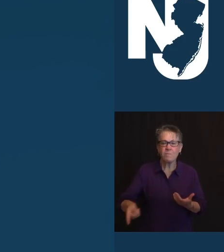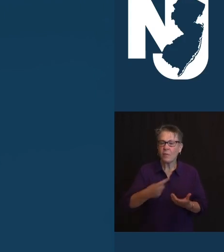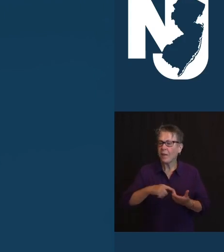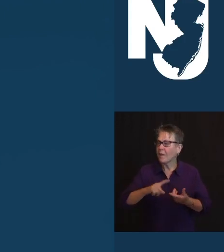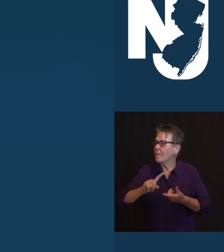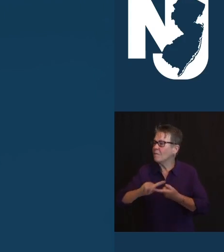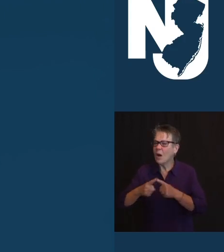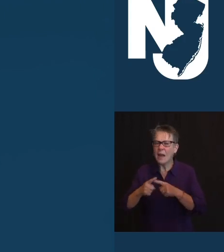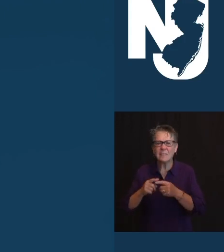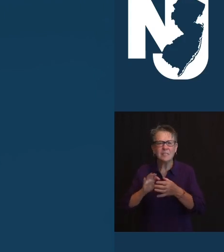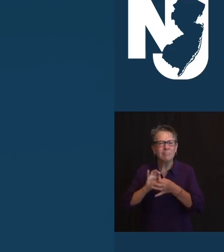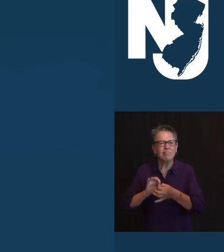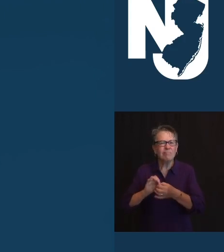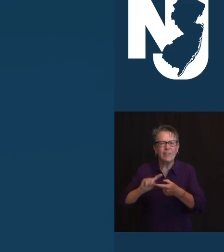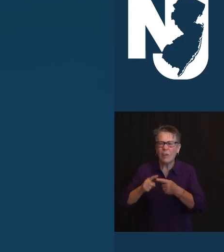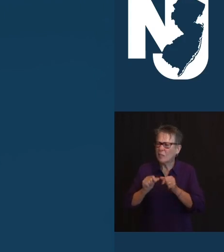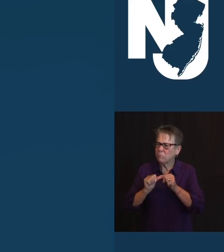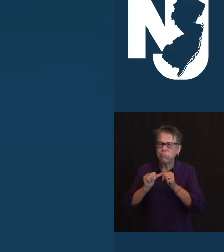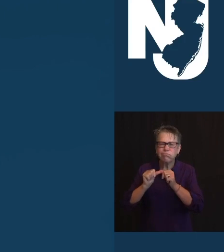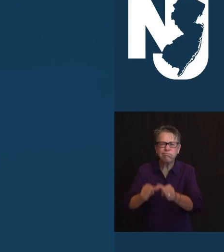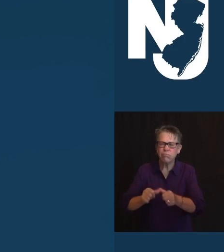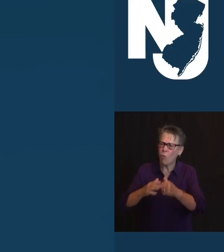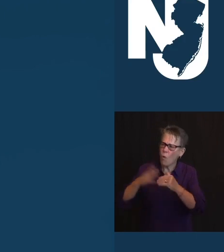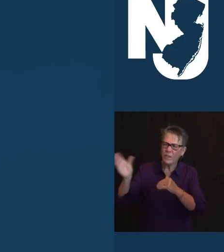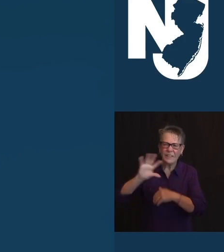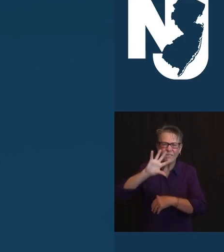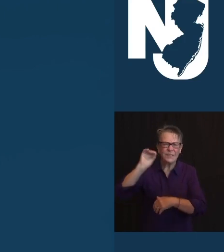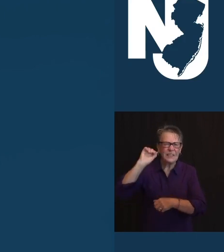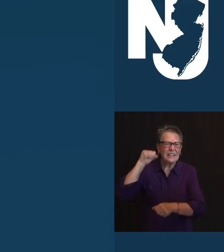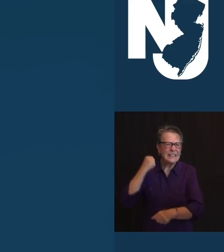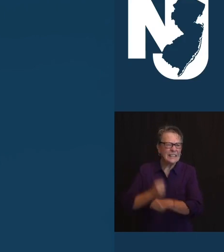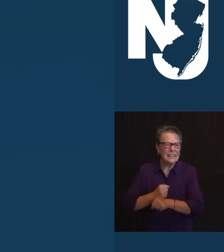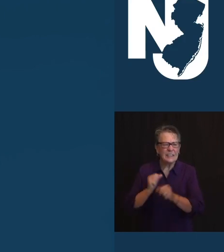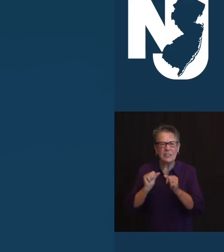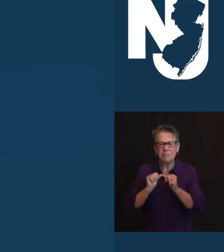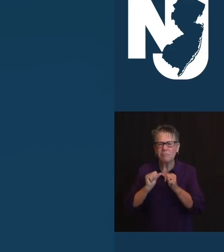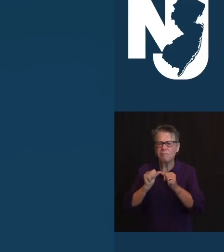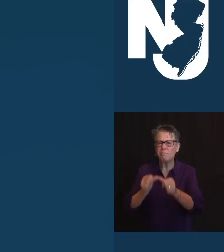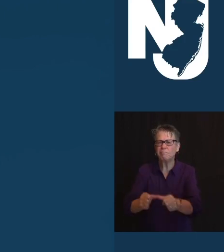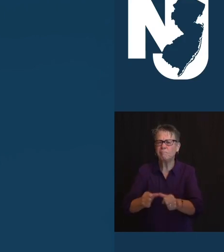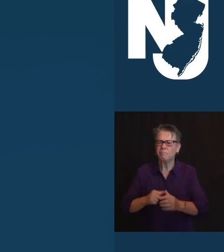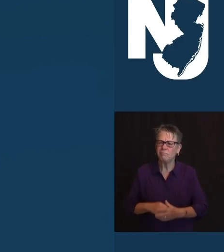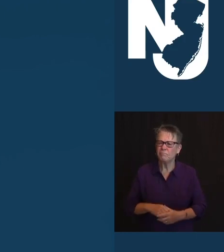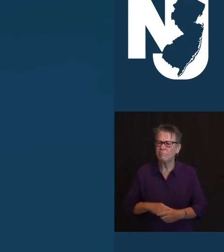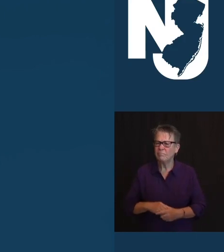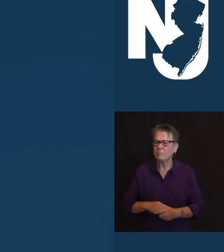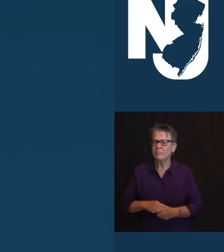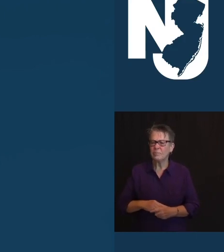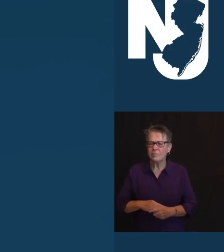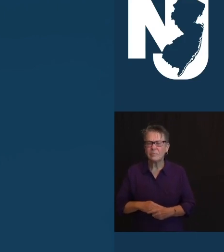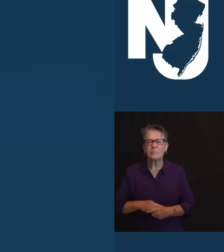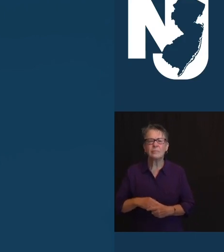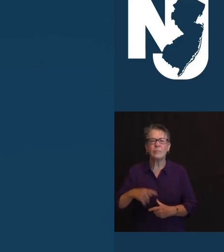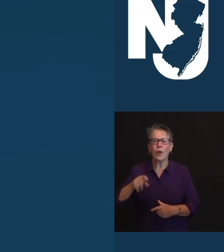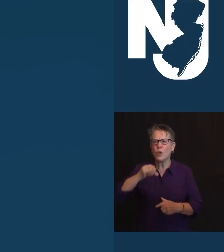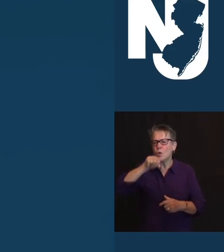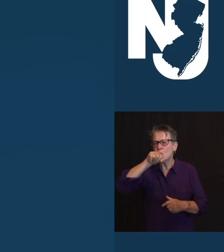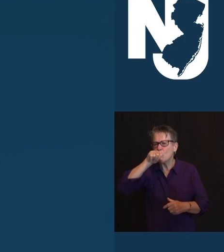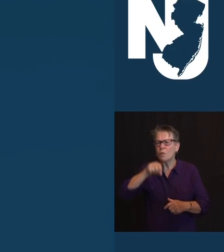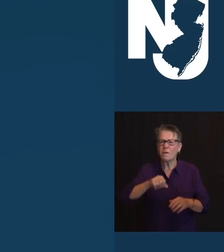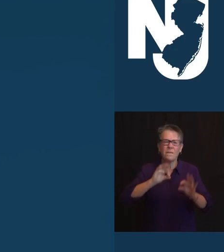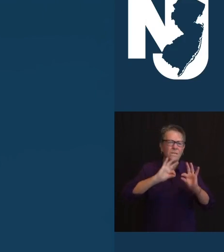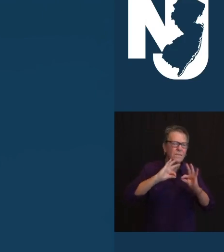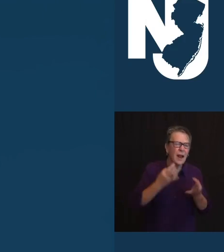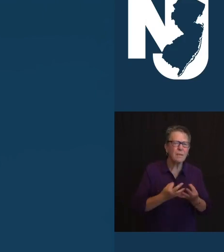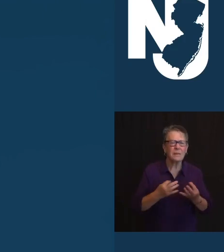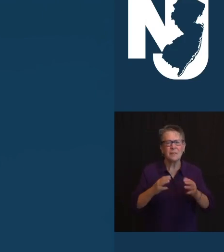took enjoyment in his family, especially in his grandchildren, Andrew, Caitlin, and Joelle, and great-granddaughter Violet, to whom